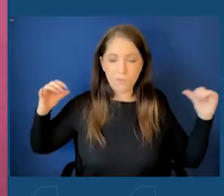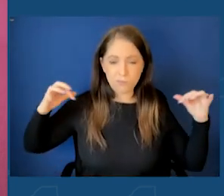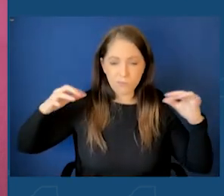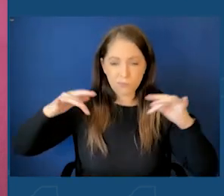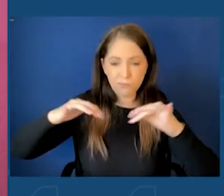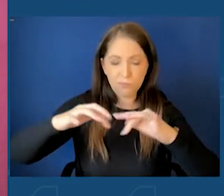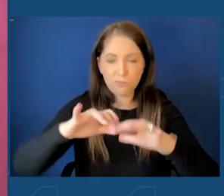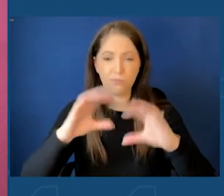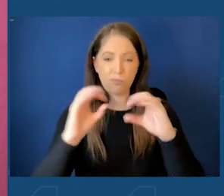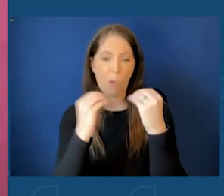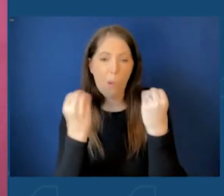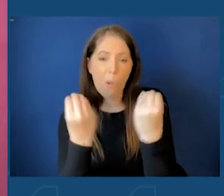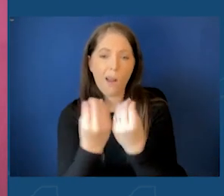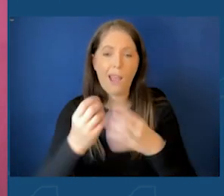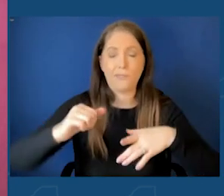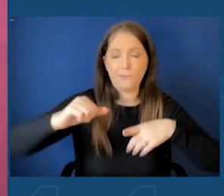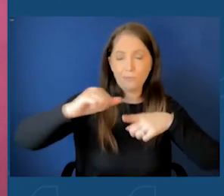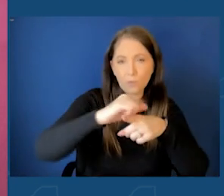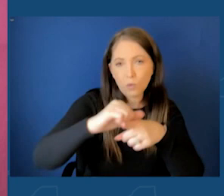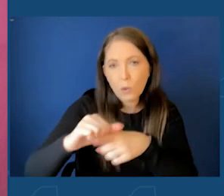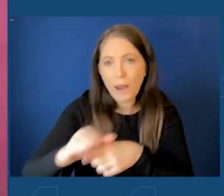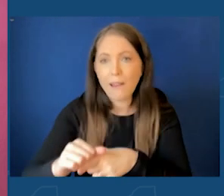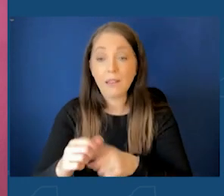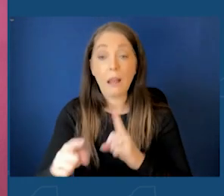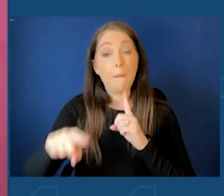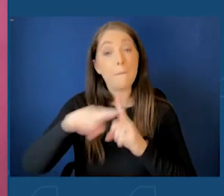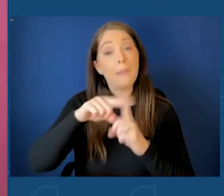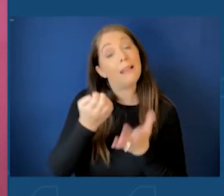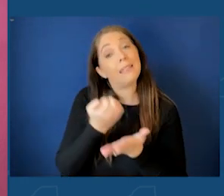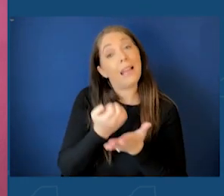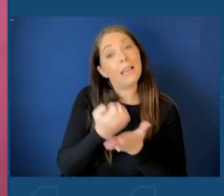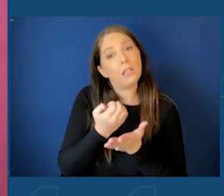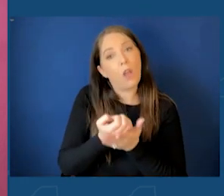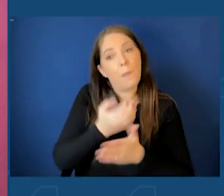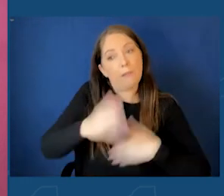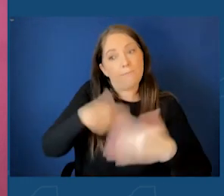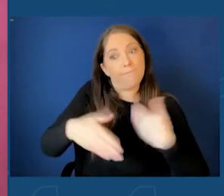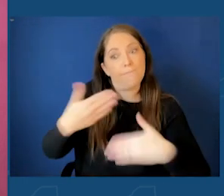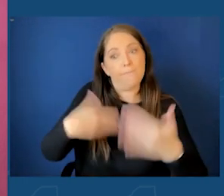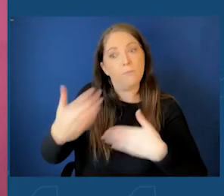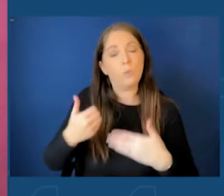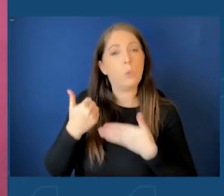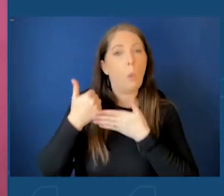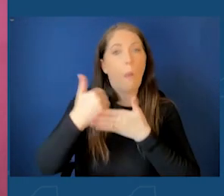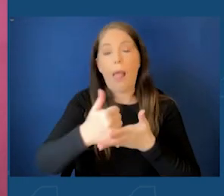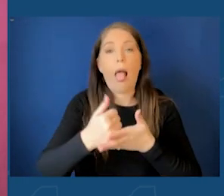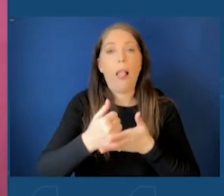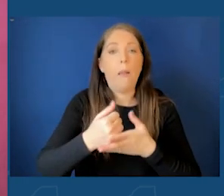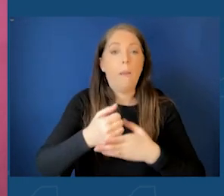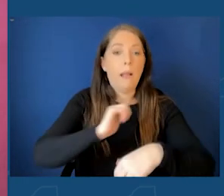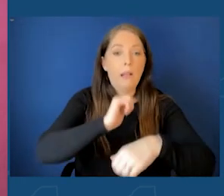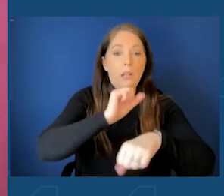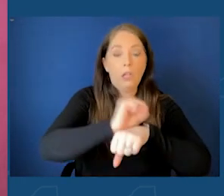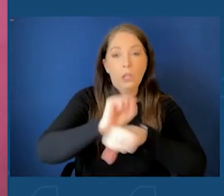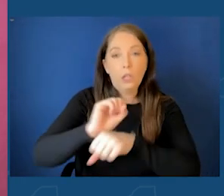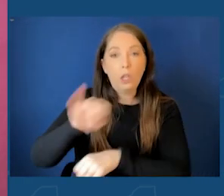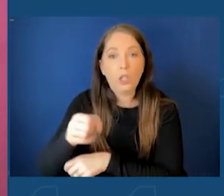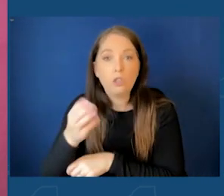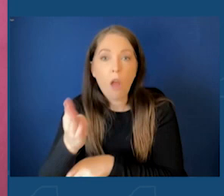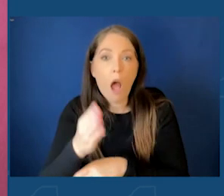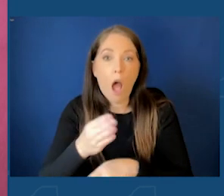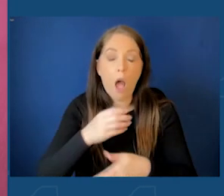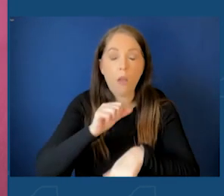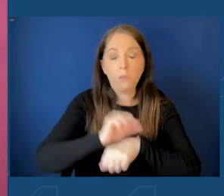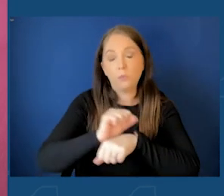training, but it'll also be an economic engine for Harlem to help create jobs and generate positive economic activity in this great